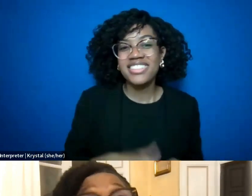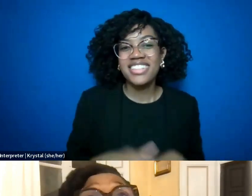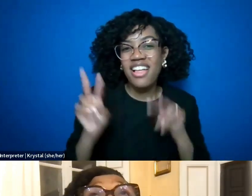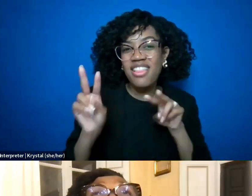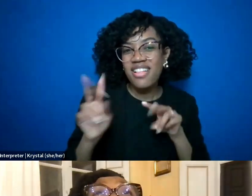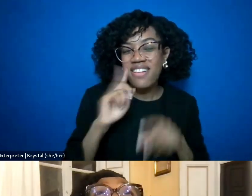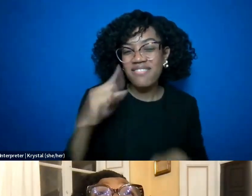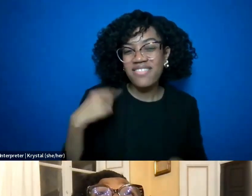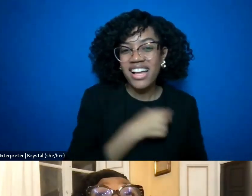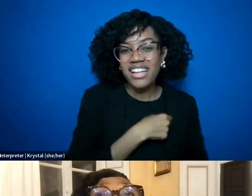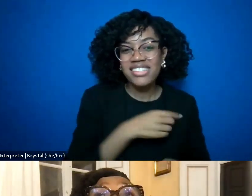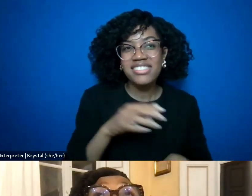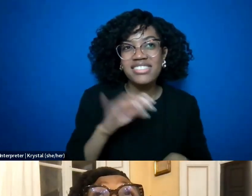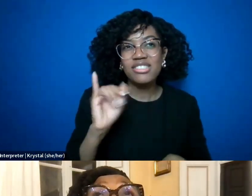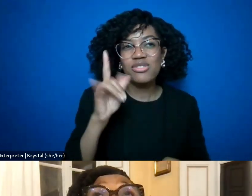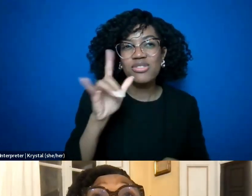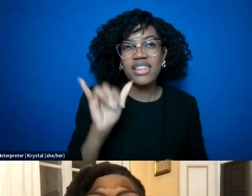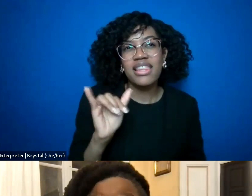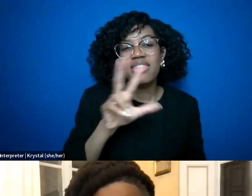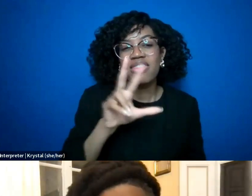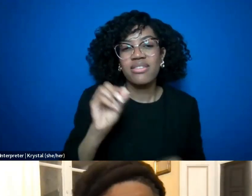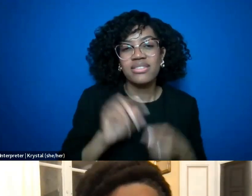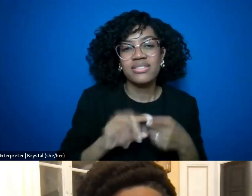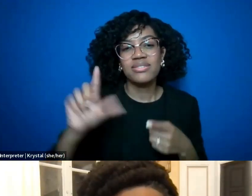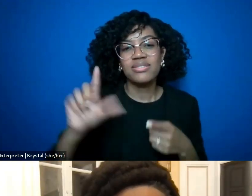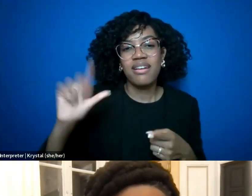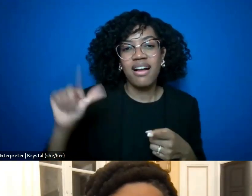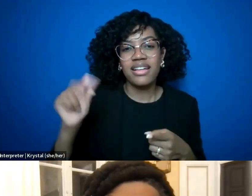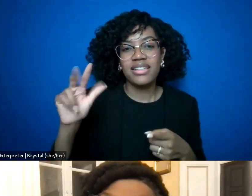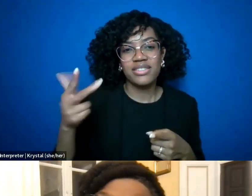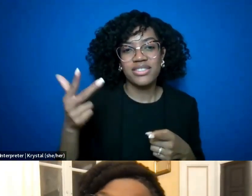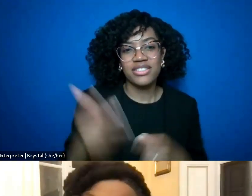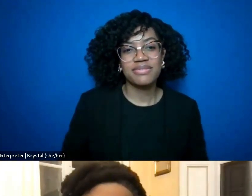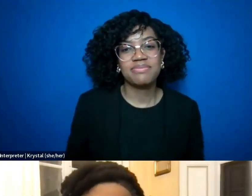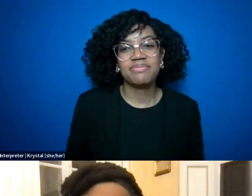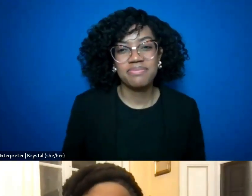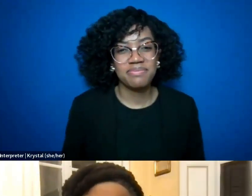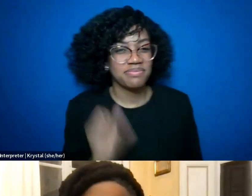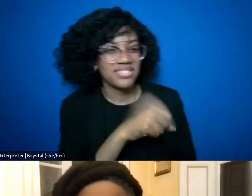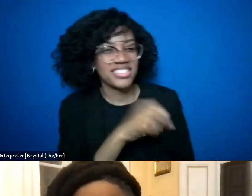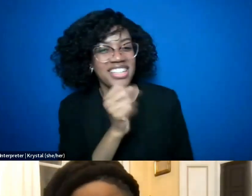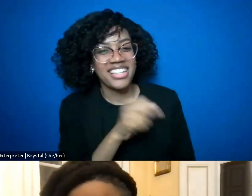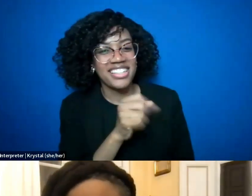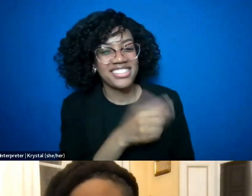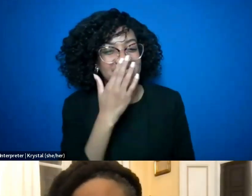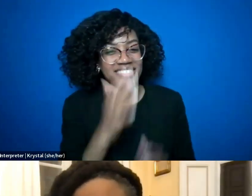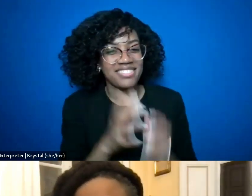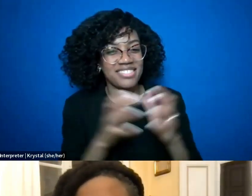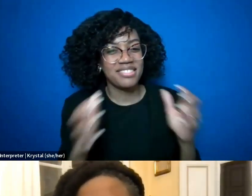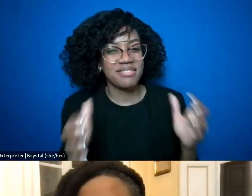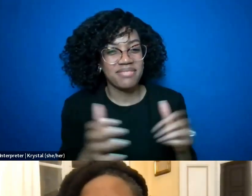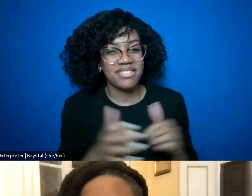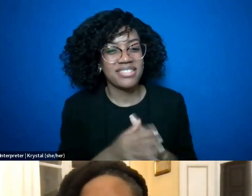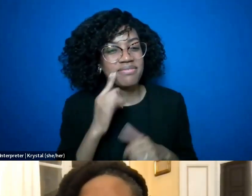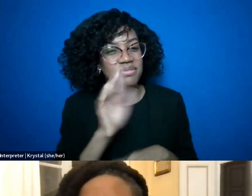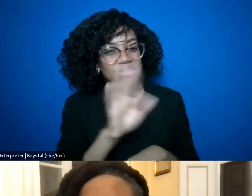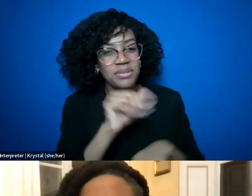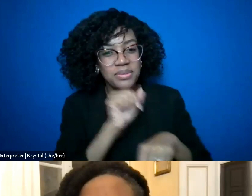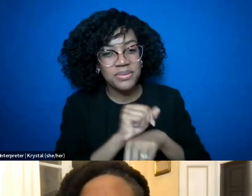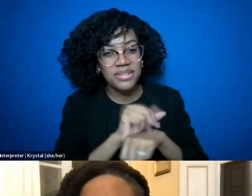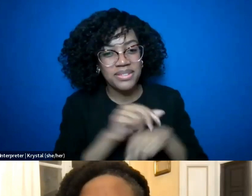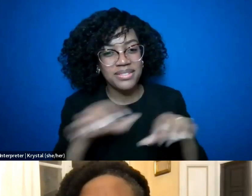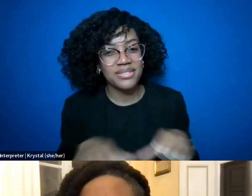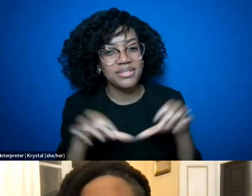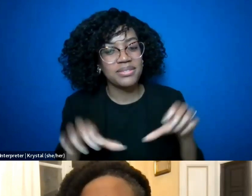us July 30th to August 3rd. Yes, thank you so much for the work that you do, but